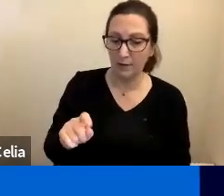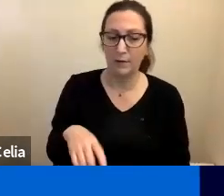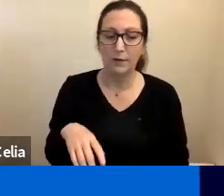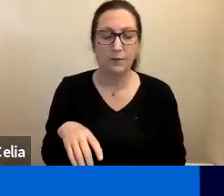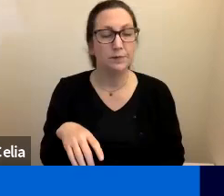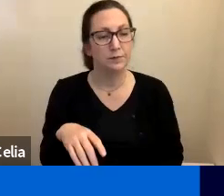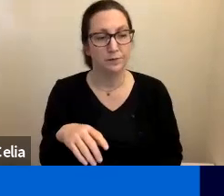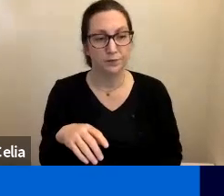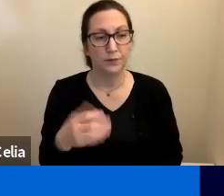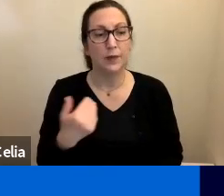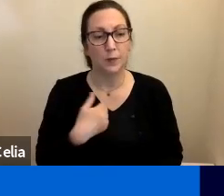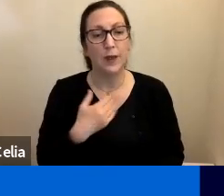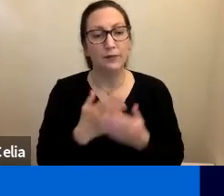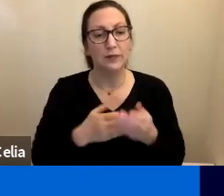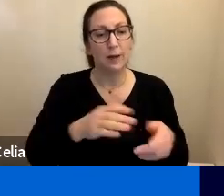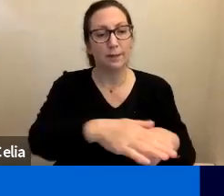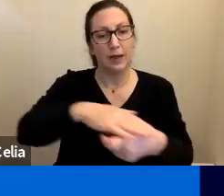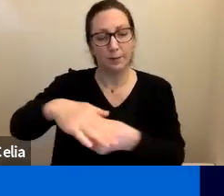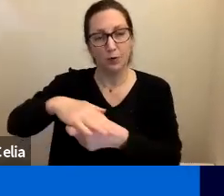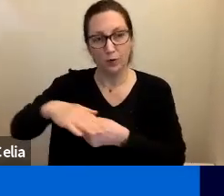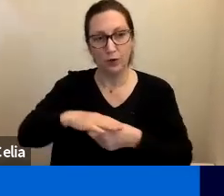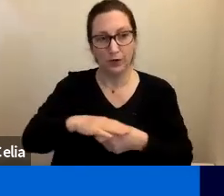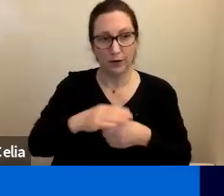We do have some neighborhood data.